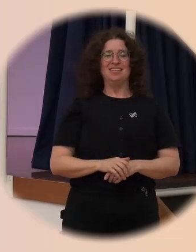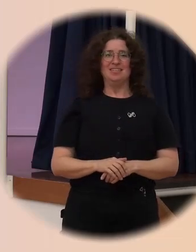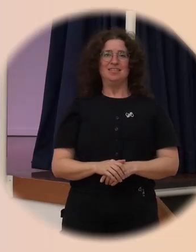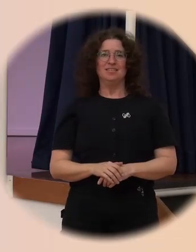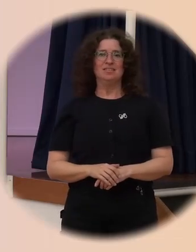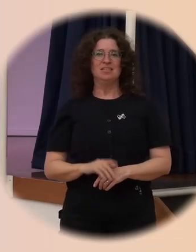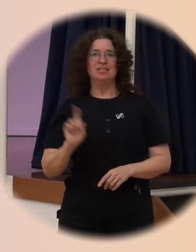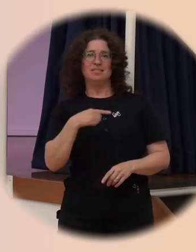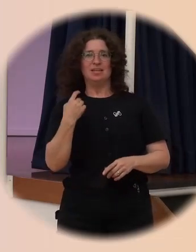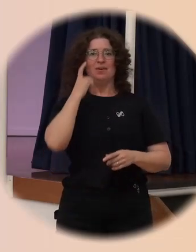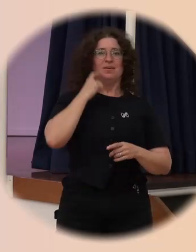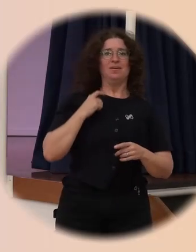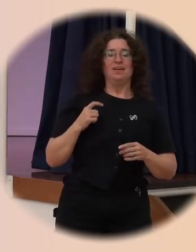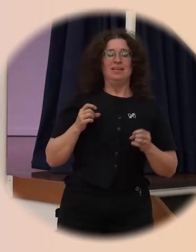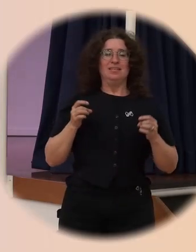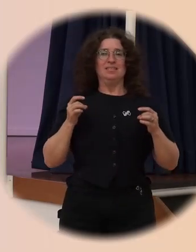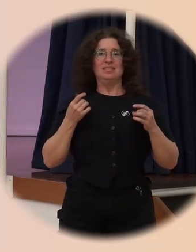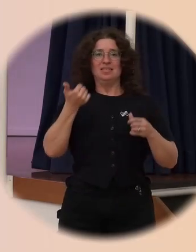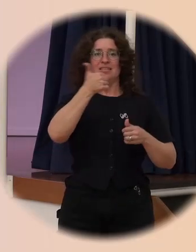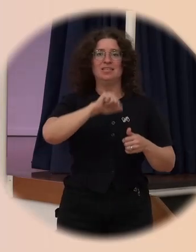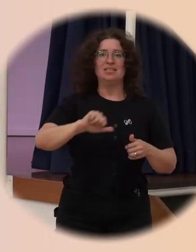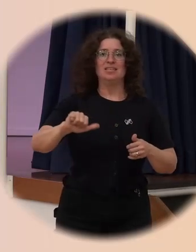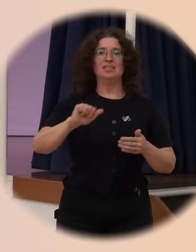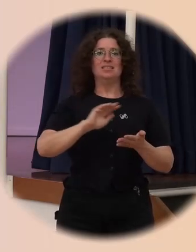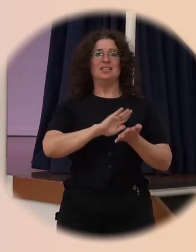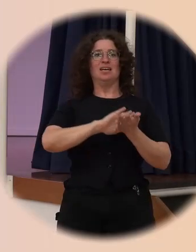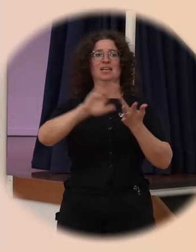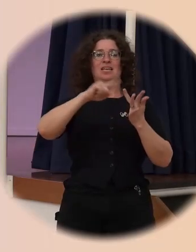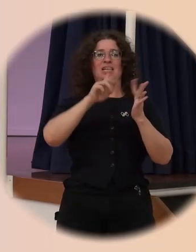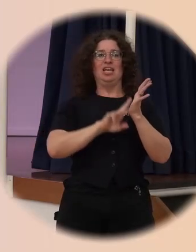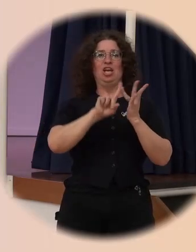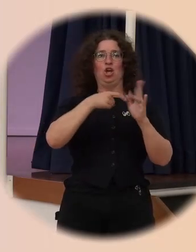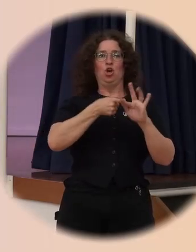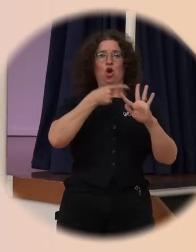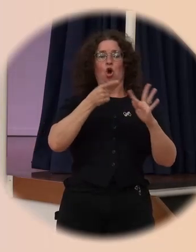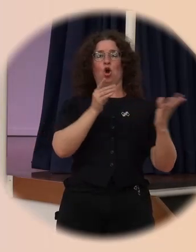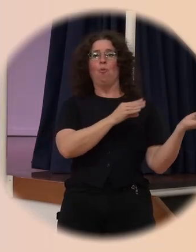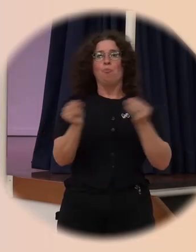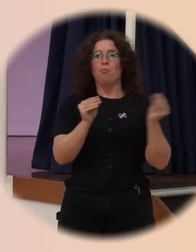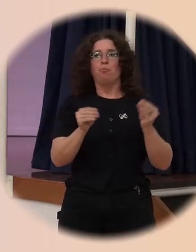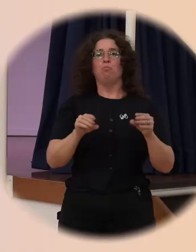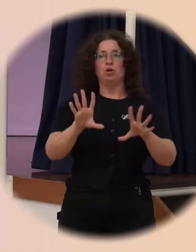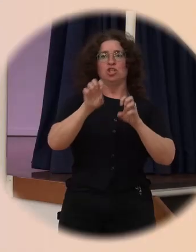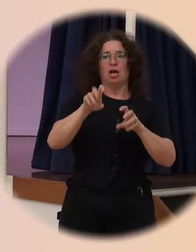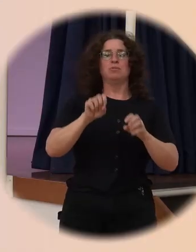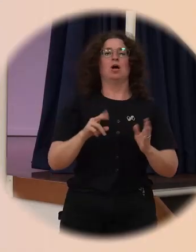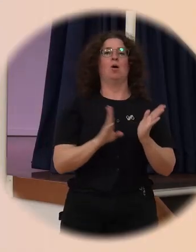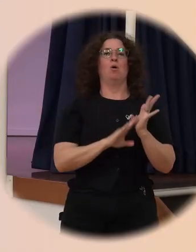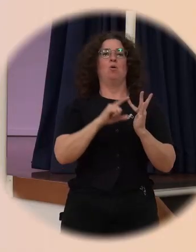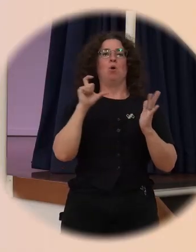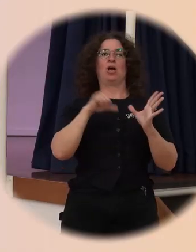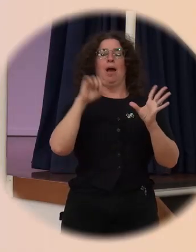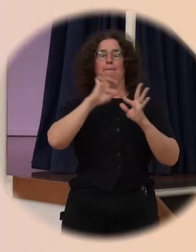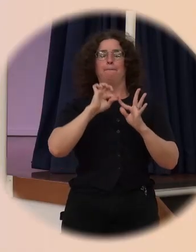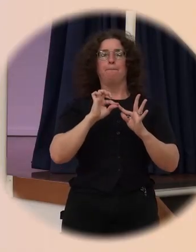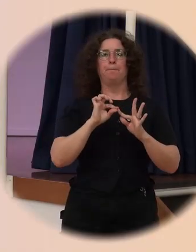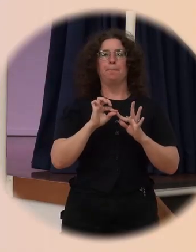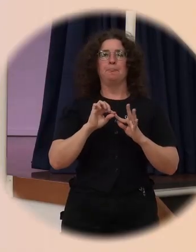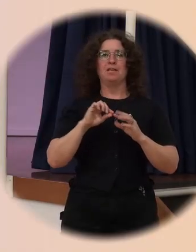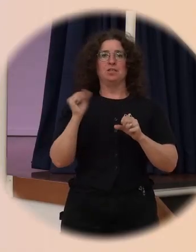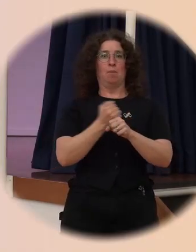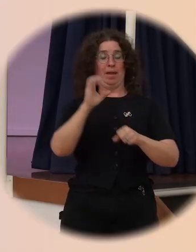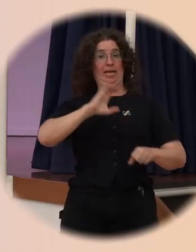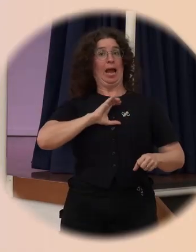We started using Rococo motion suit, like a mocap suit, to actually rig the character. And once we have rigged the